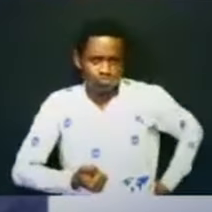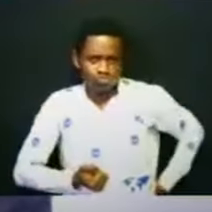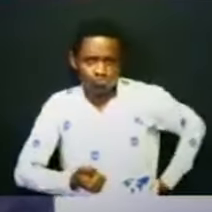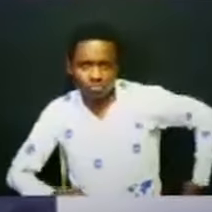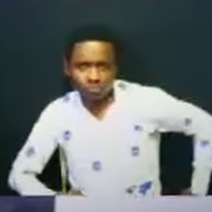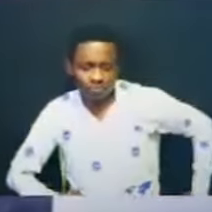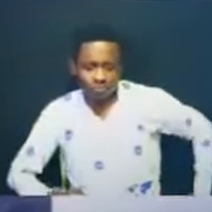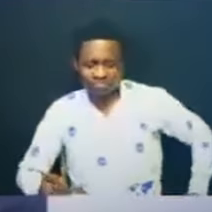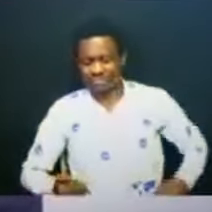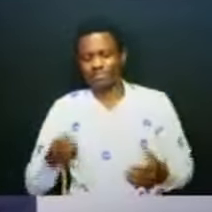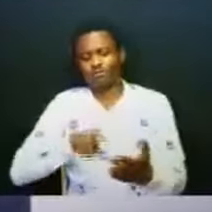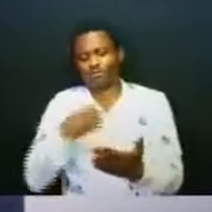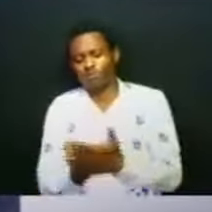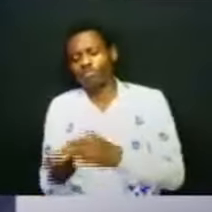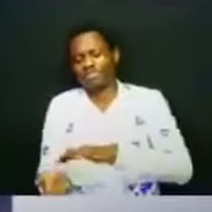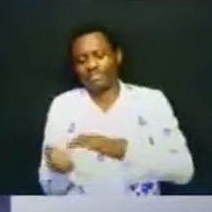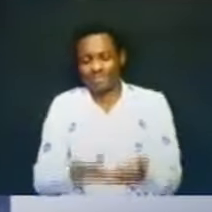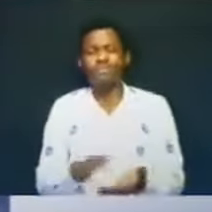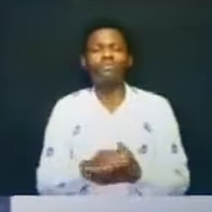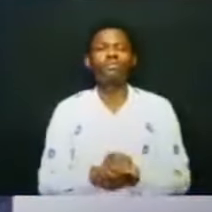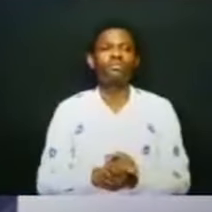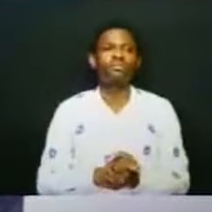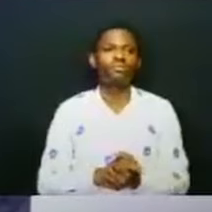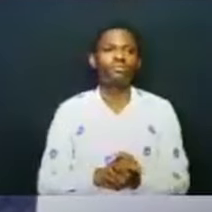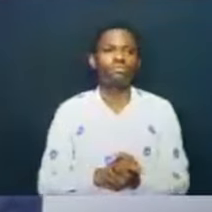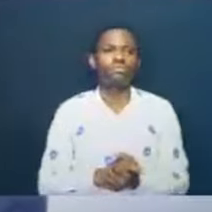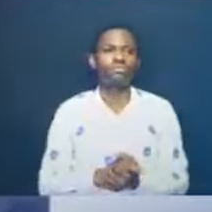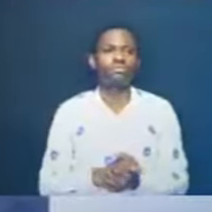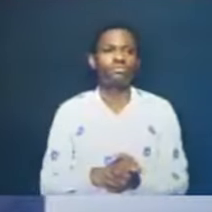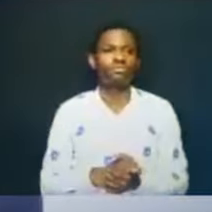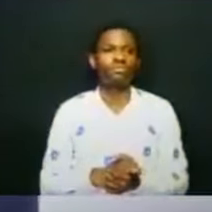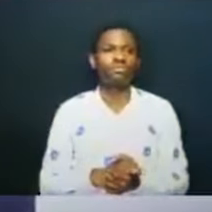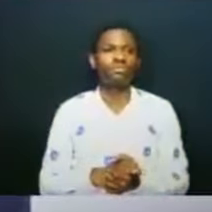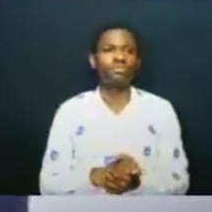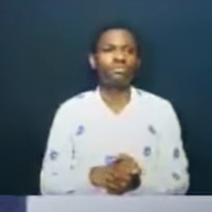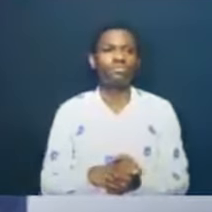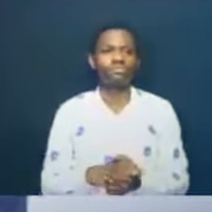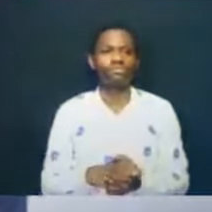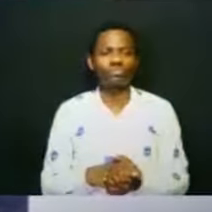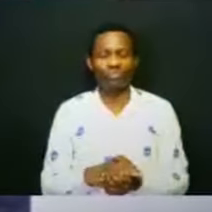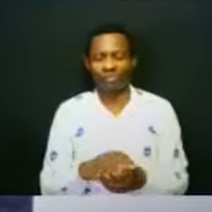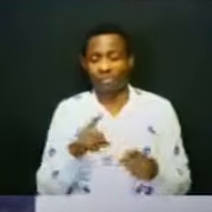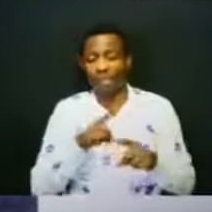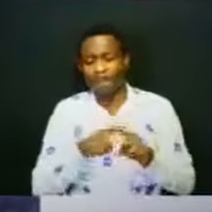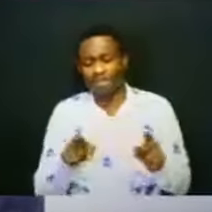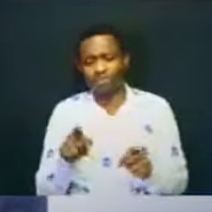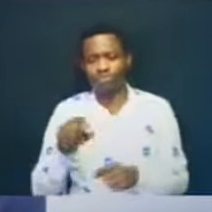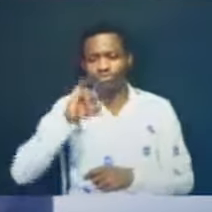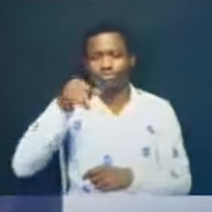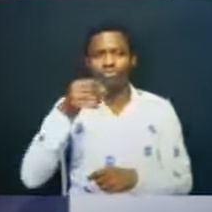mu ema obuye ara na obiara odru die Asahel wuye no ho no tina hokum. But Joab and